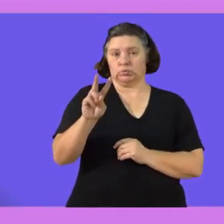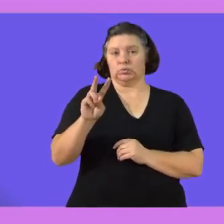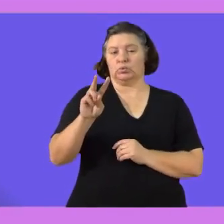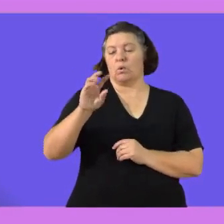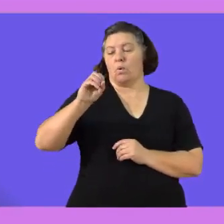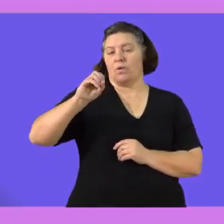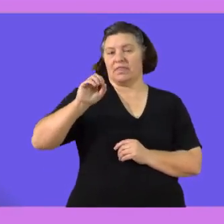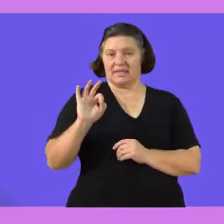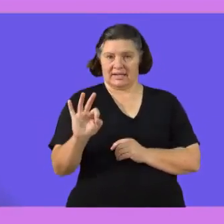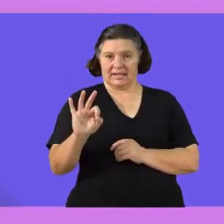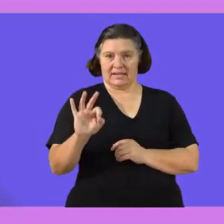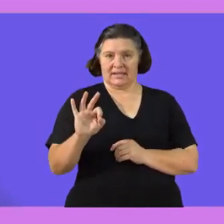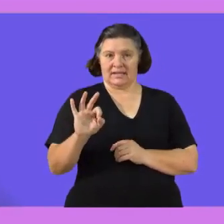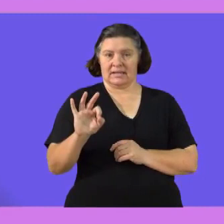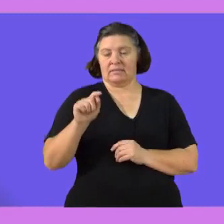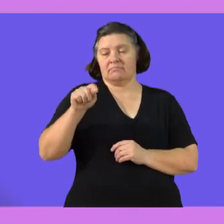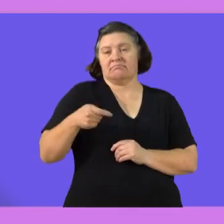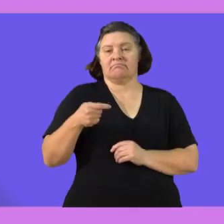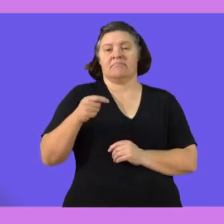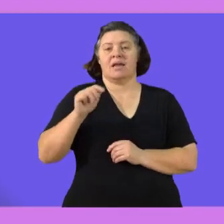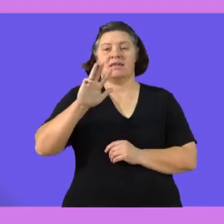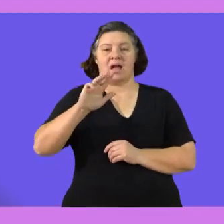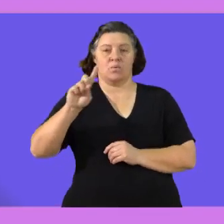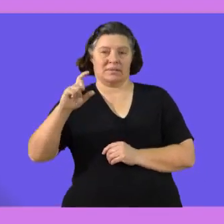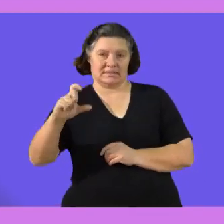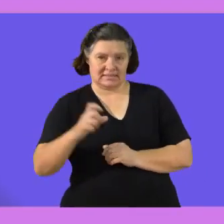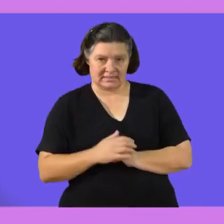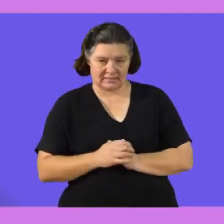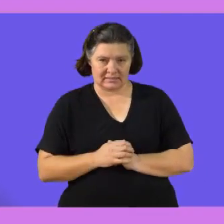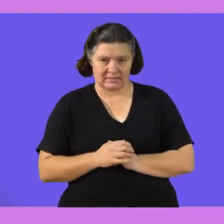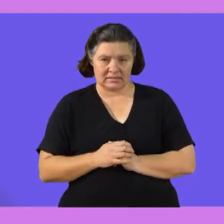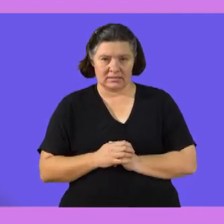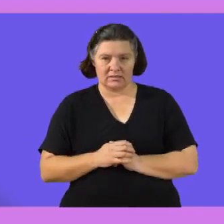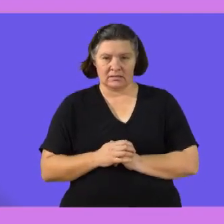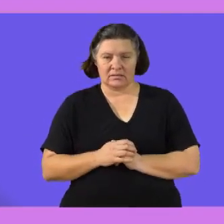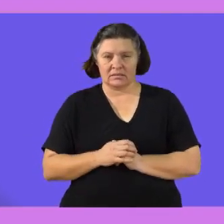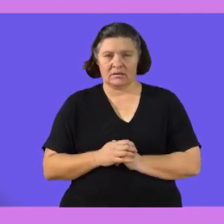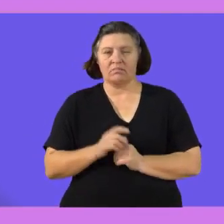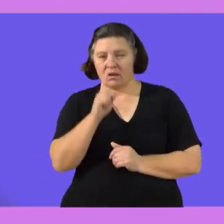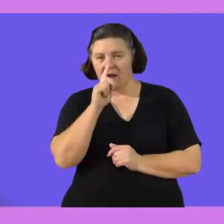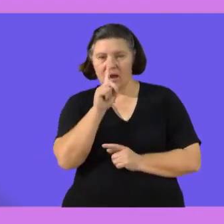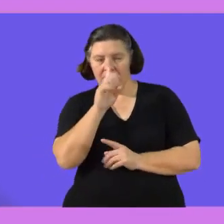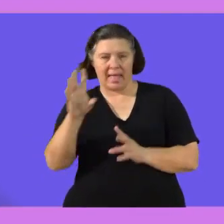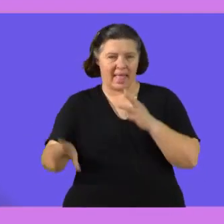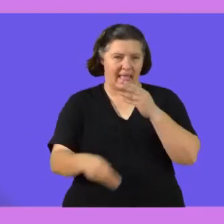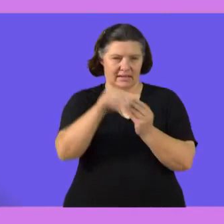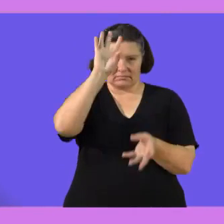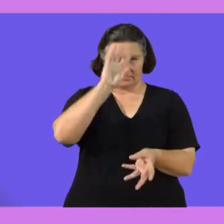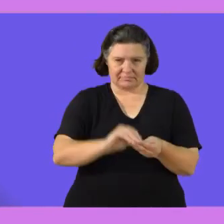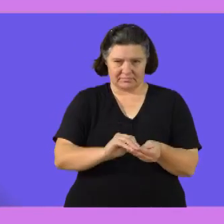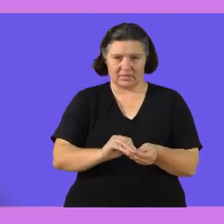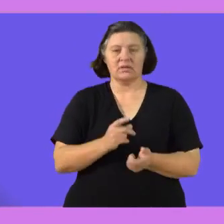203 Rand and 91 cents. So now let's quickly add all of this together. And remember,